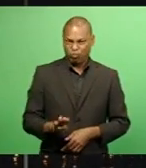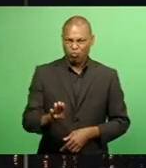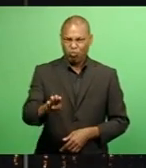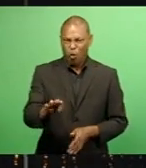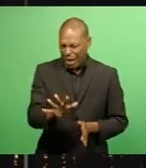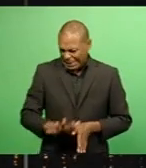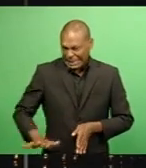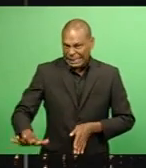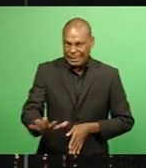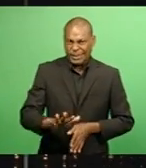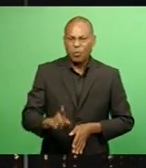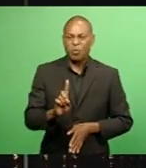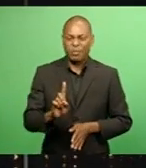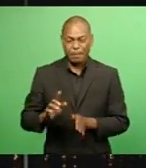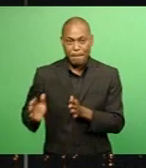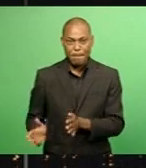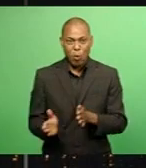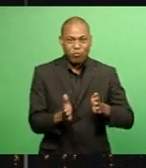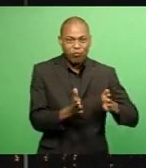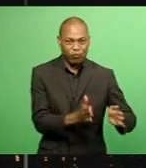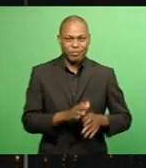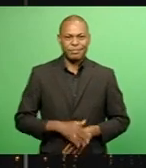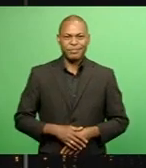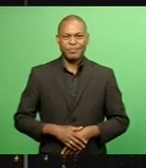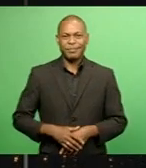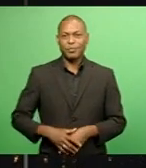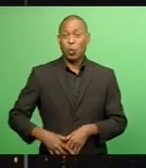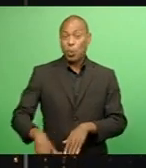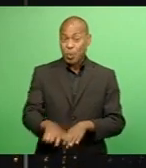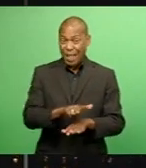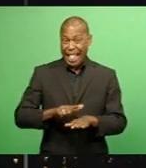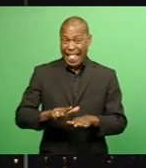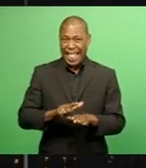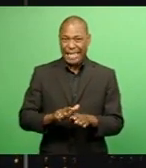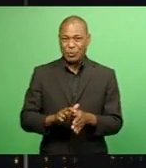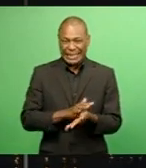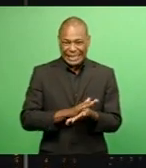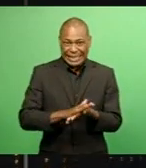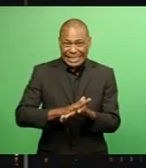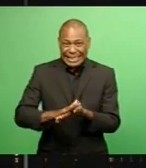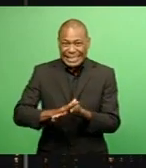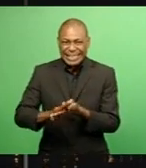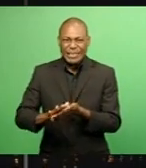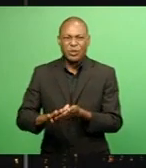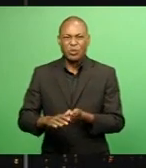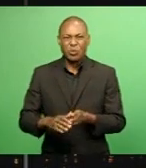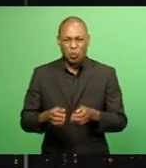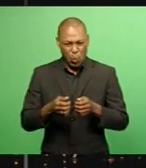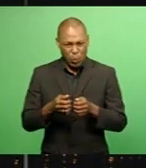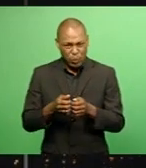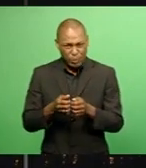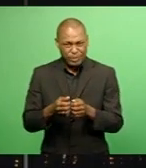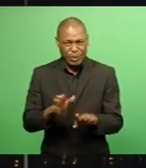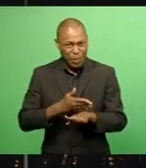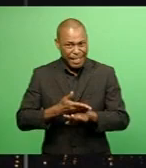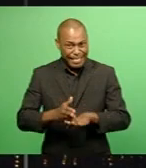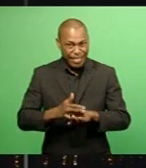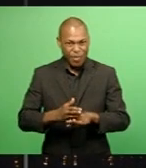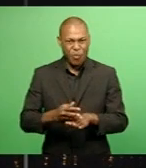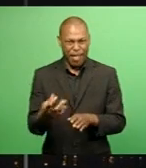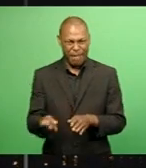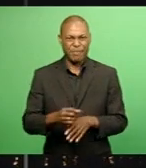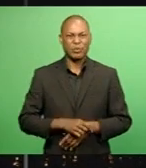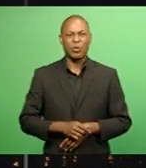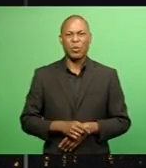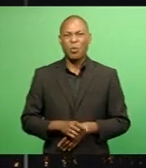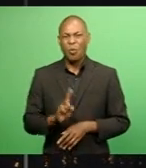their relocation. Land clearing has already started on the new site, and the villagers are now awaiting the